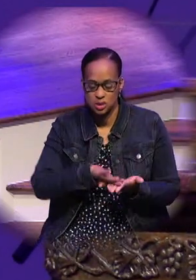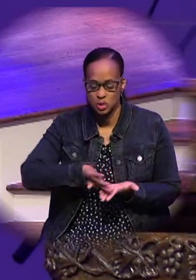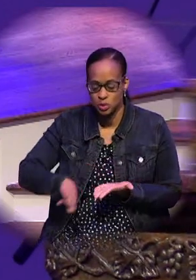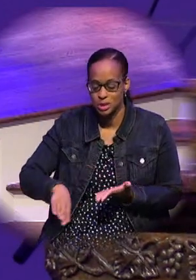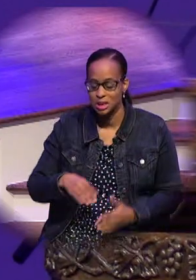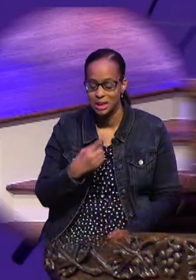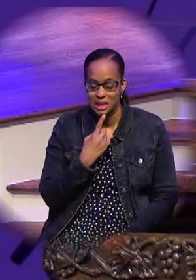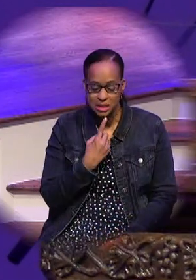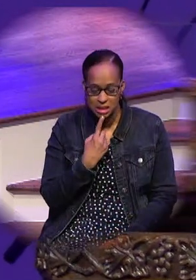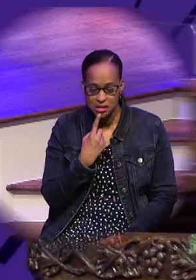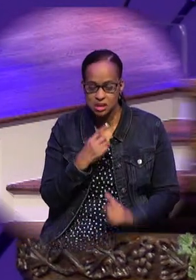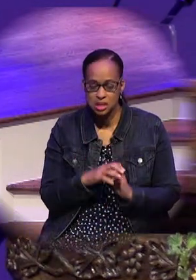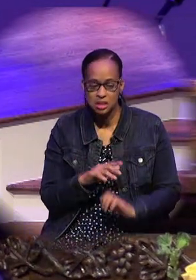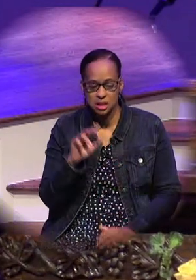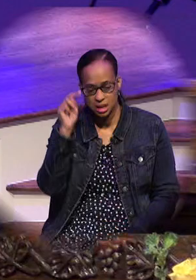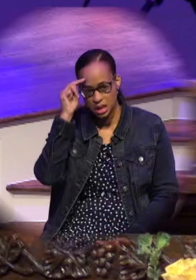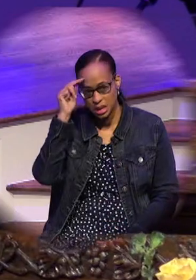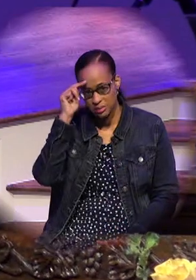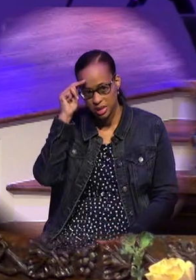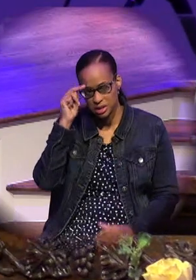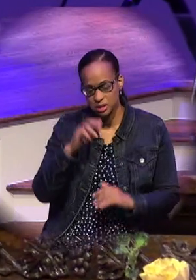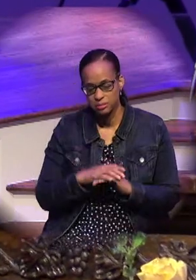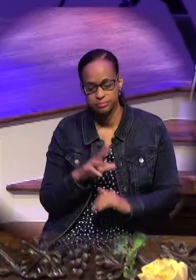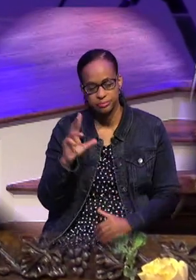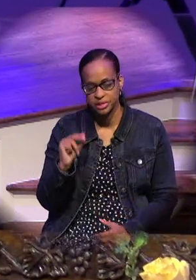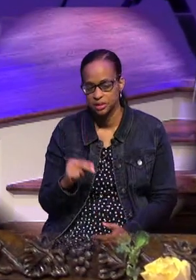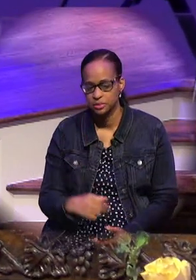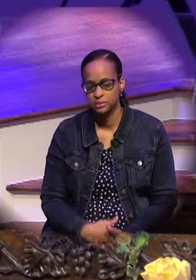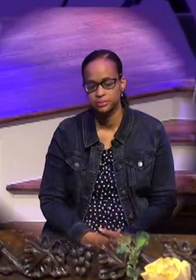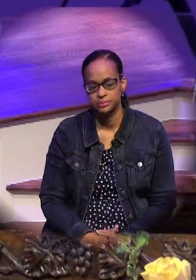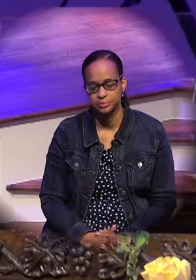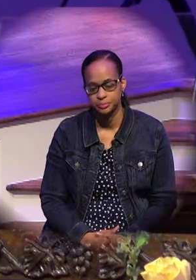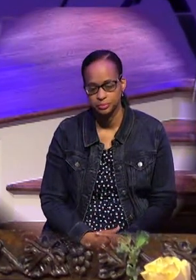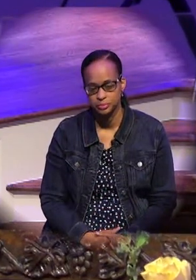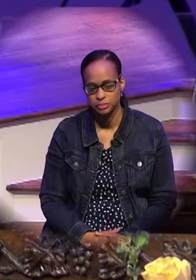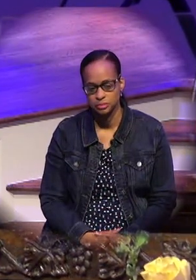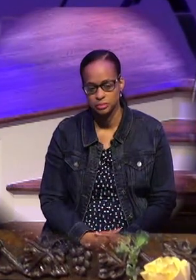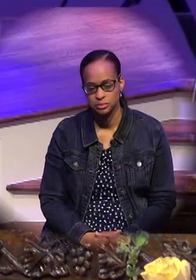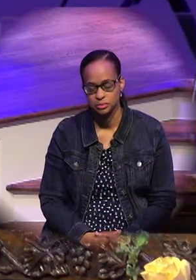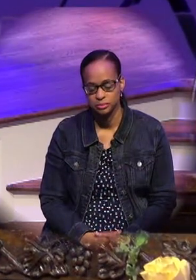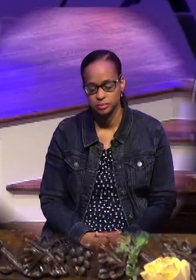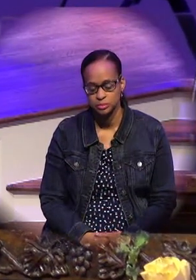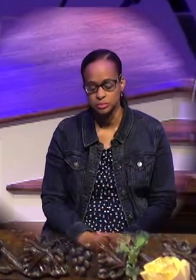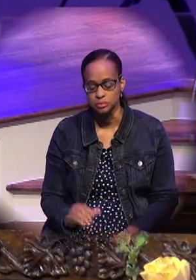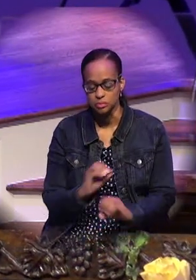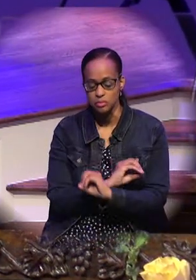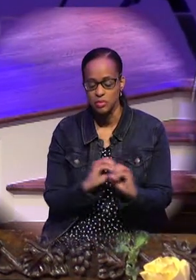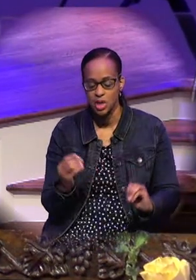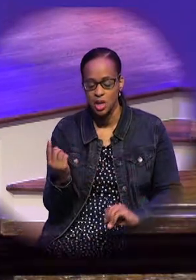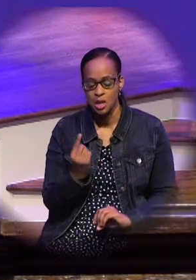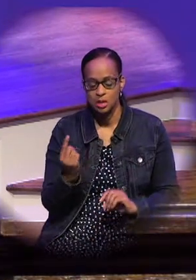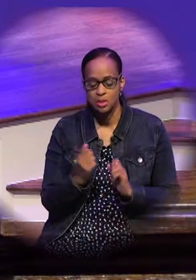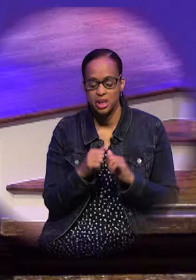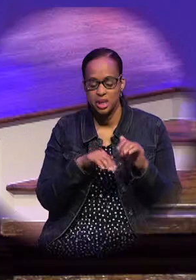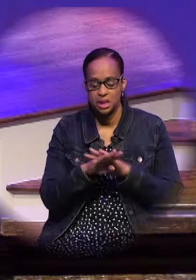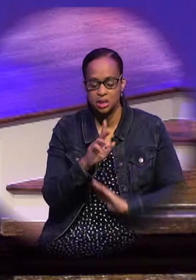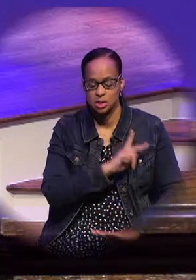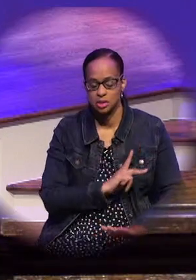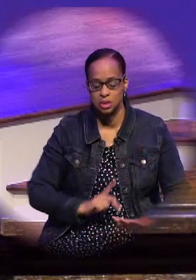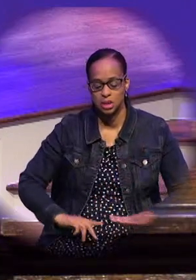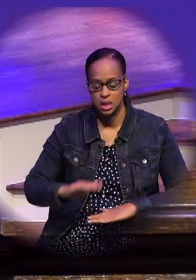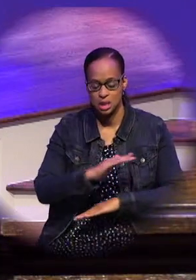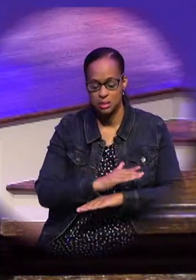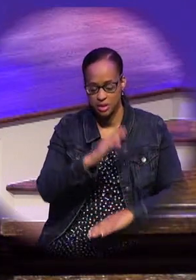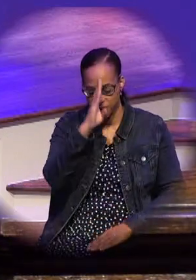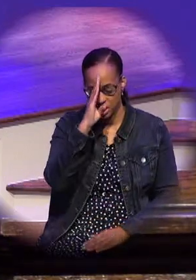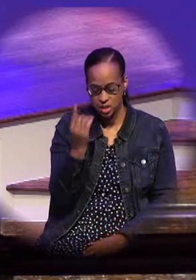says, Nicodemus, no one, no one. No one can enter the kingdom of God unless